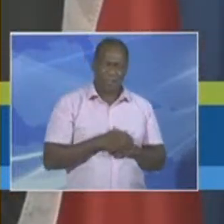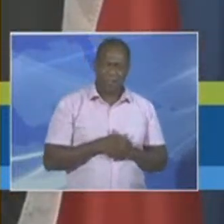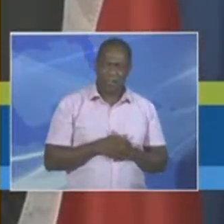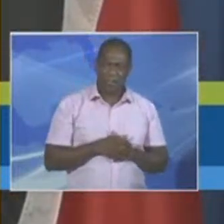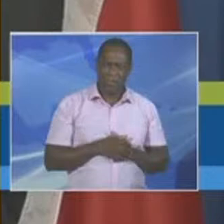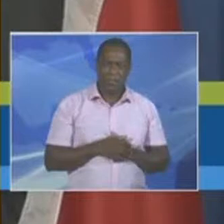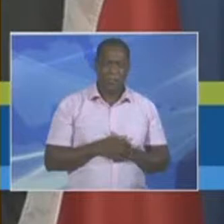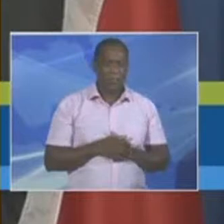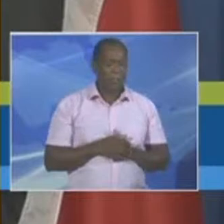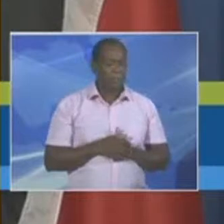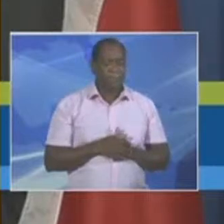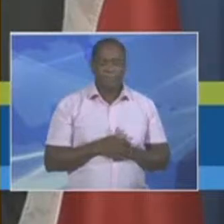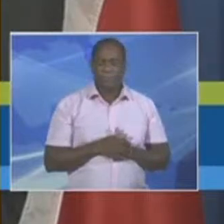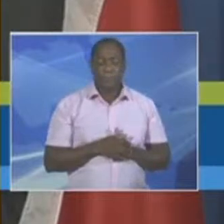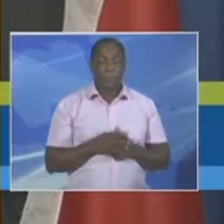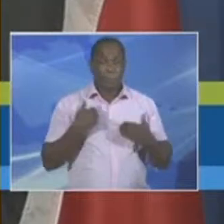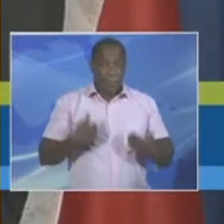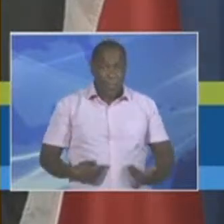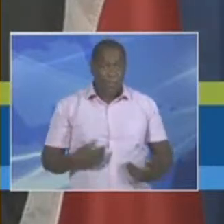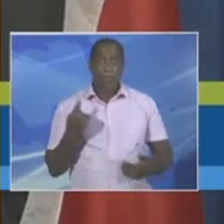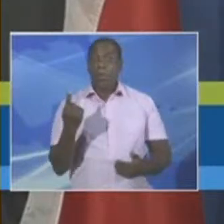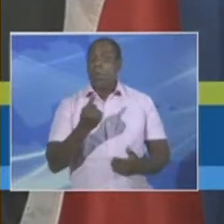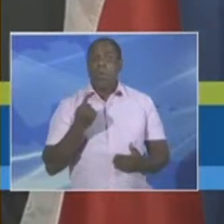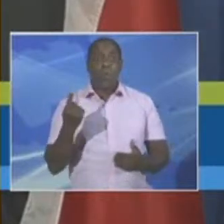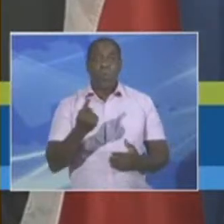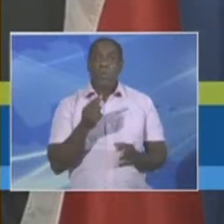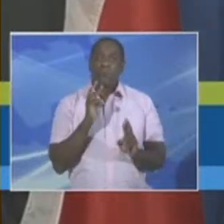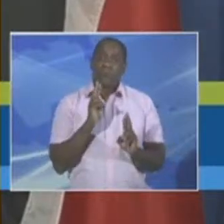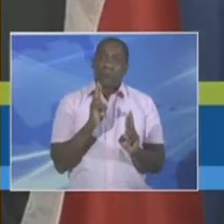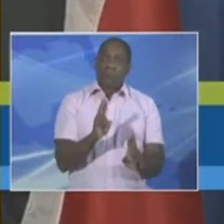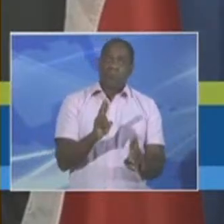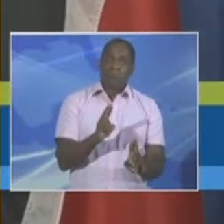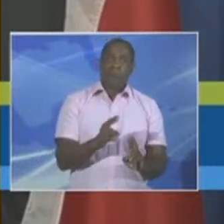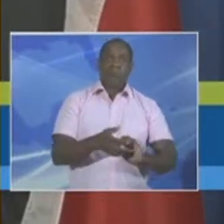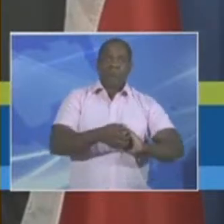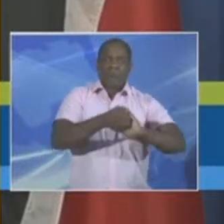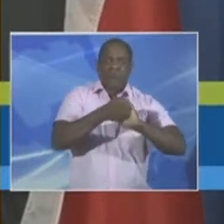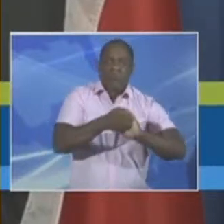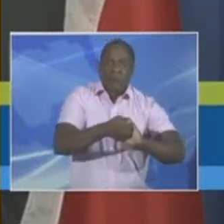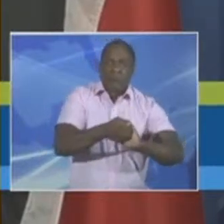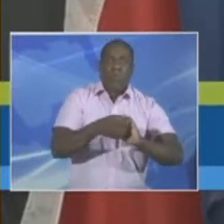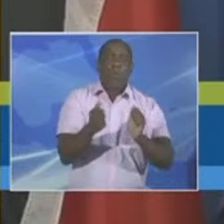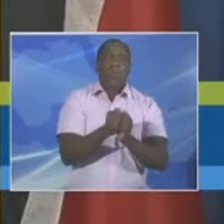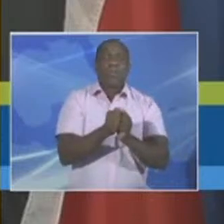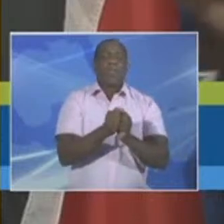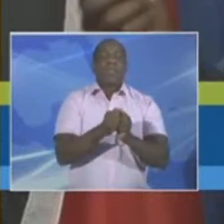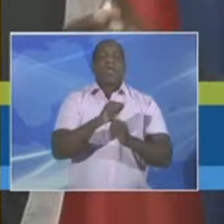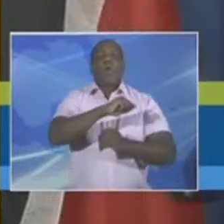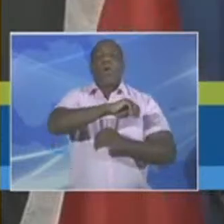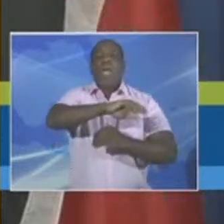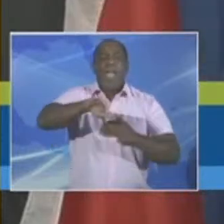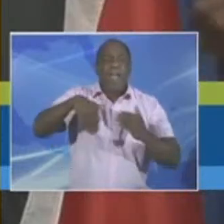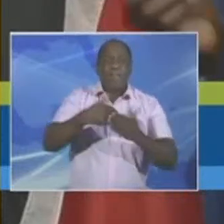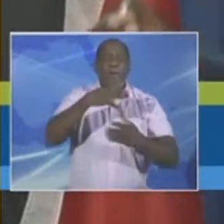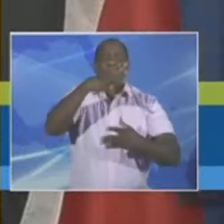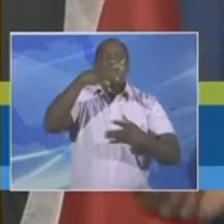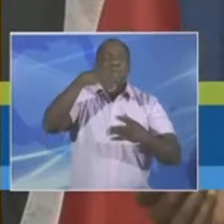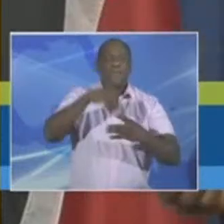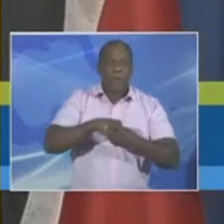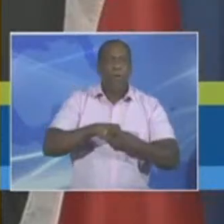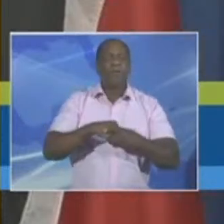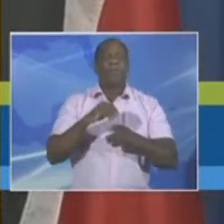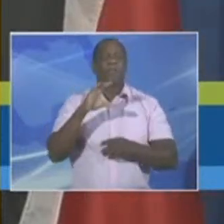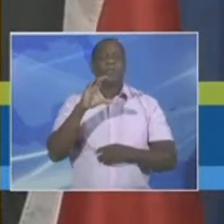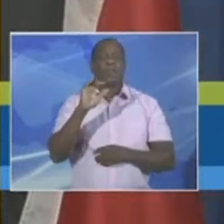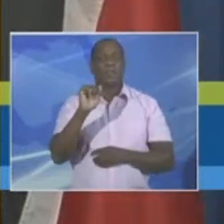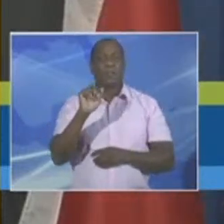and cooperatively with every CARICOM head. Every one of them I regard as my colleague, and the record would show